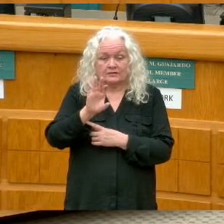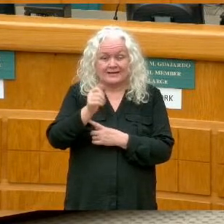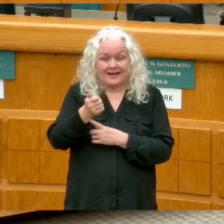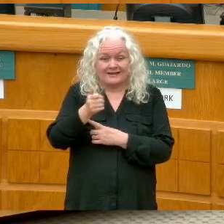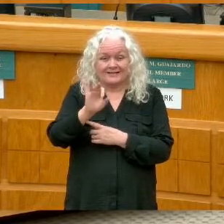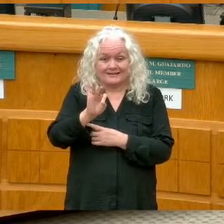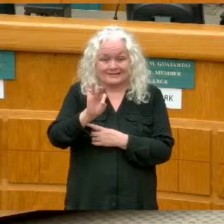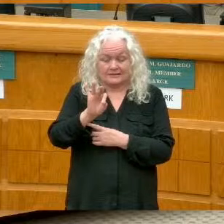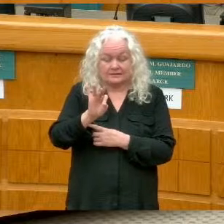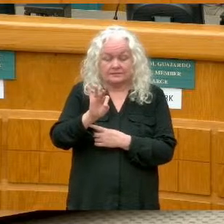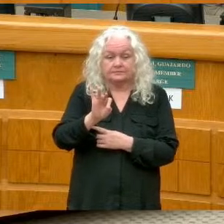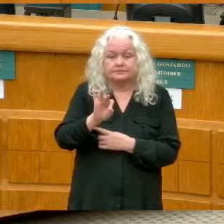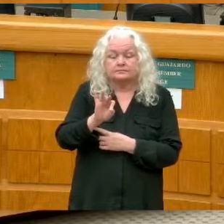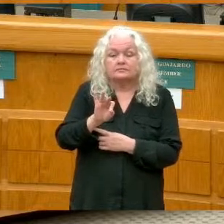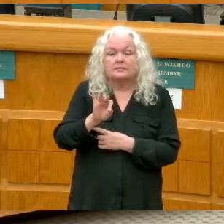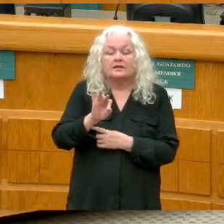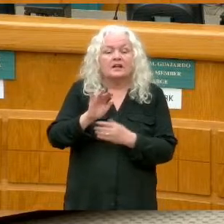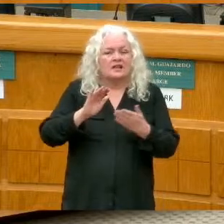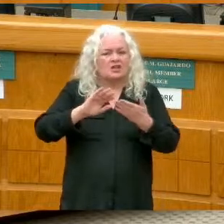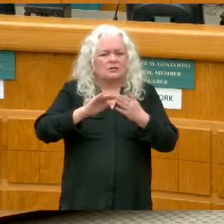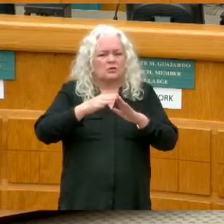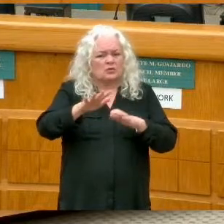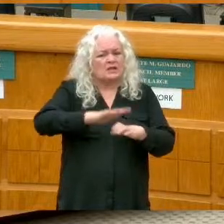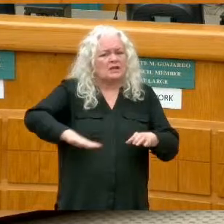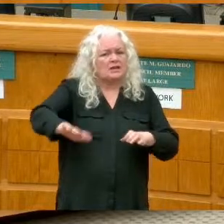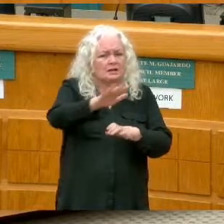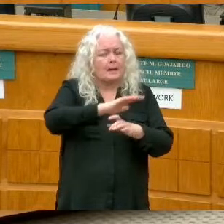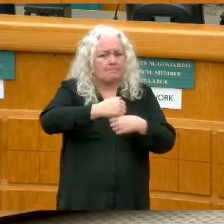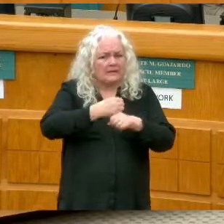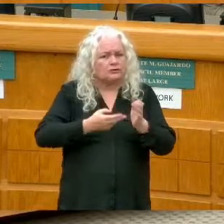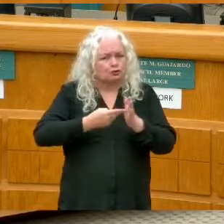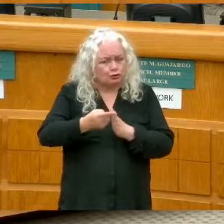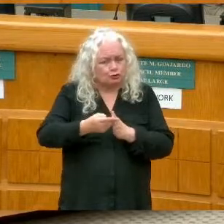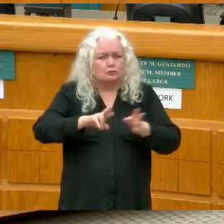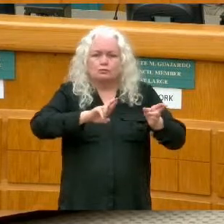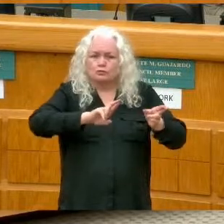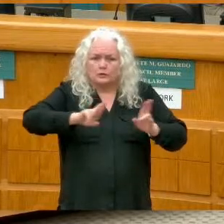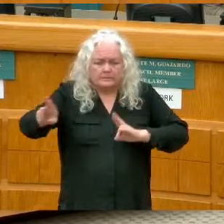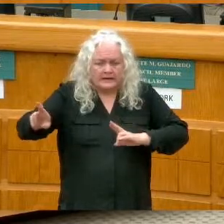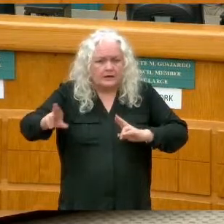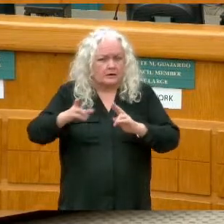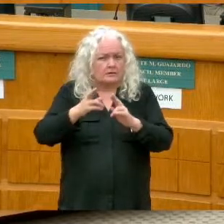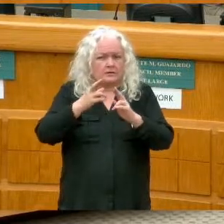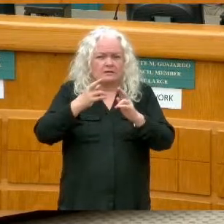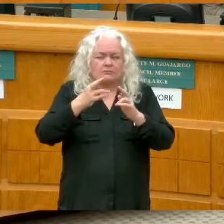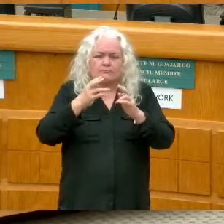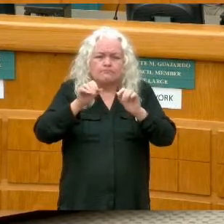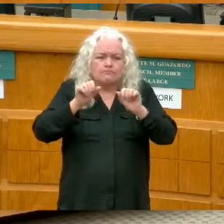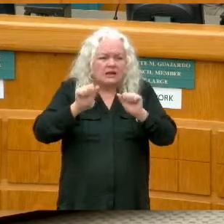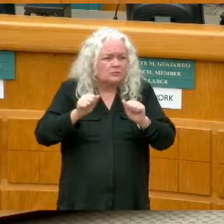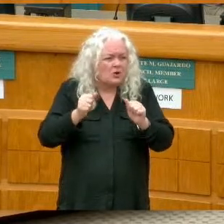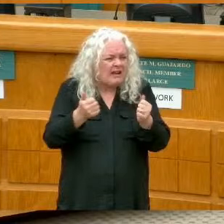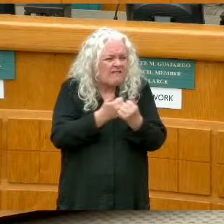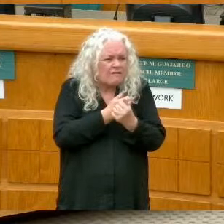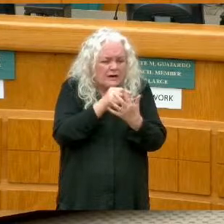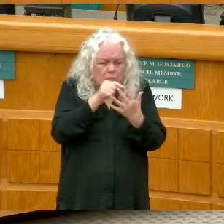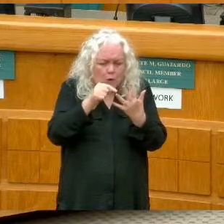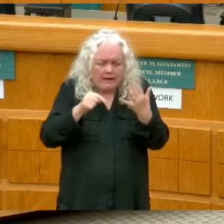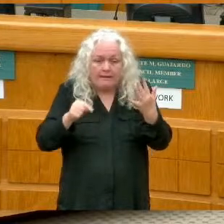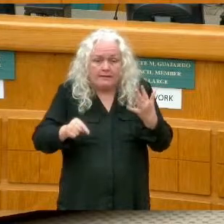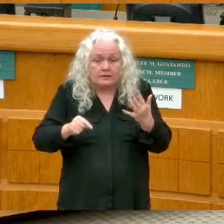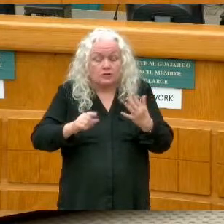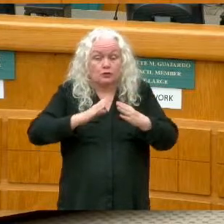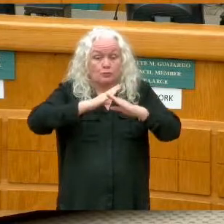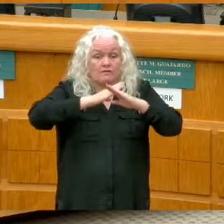361-826-8019. As a community, we need to make sure that we are preparing in every way possible to protect ourselves from